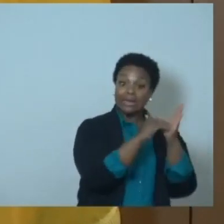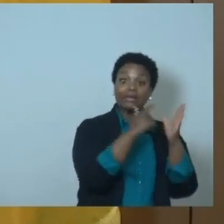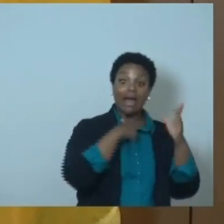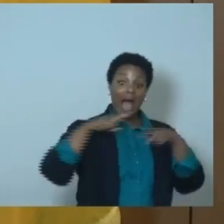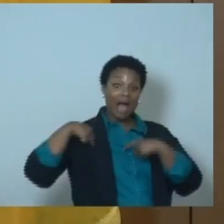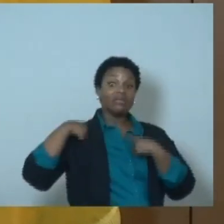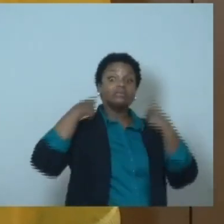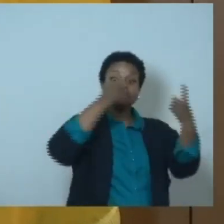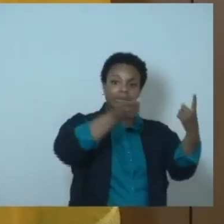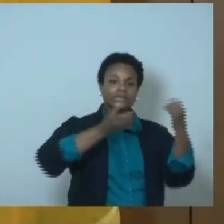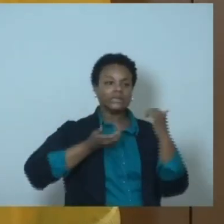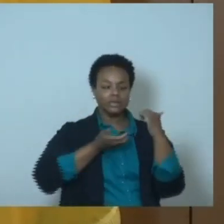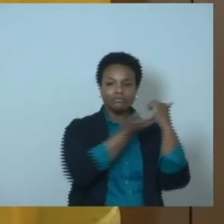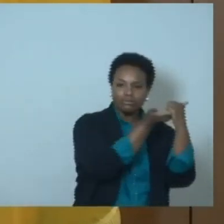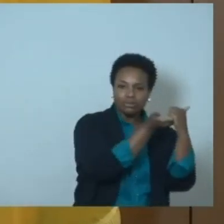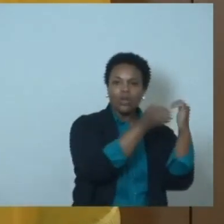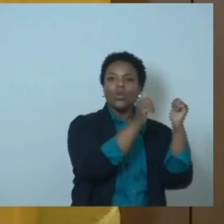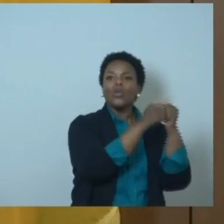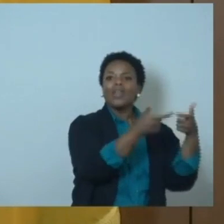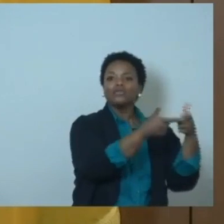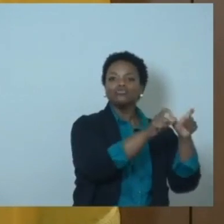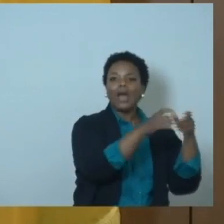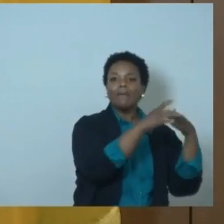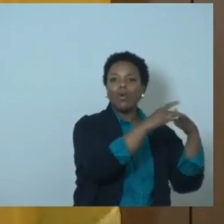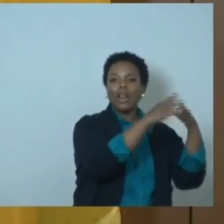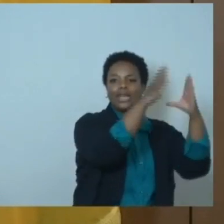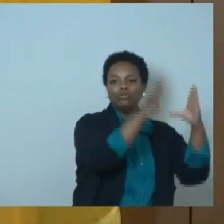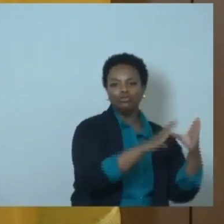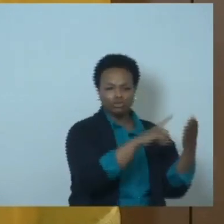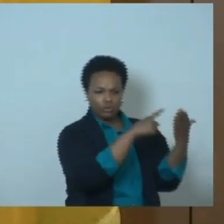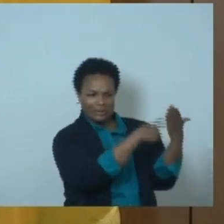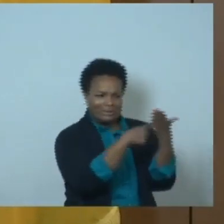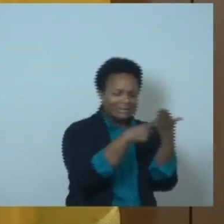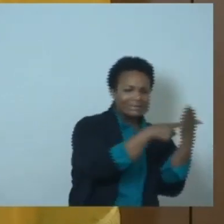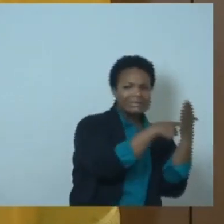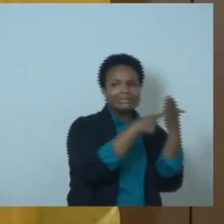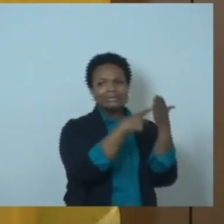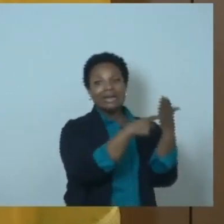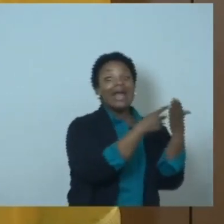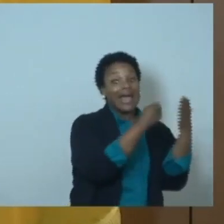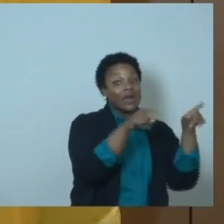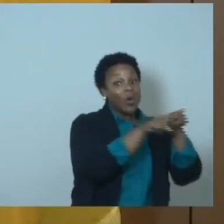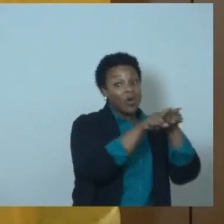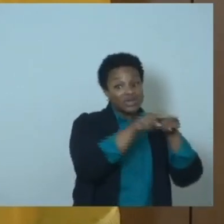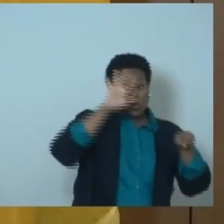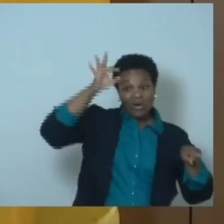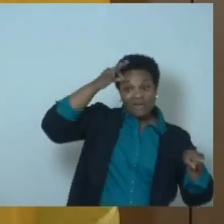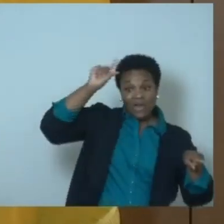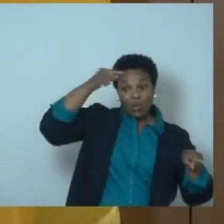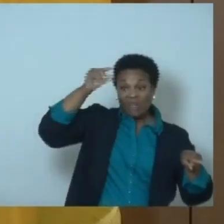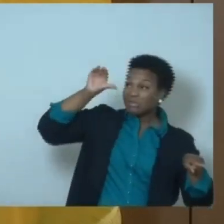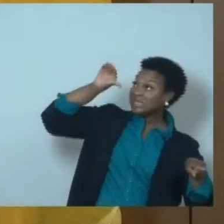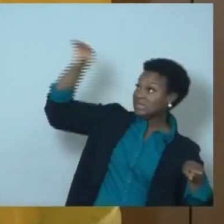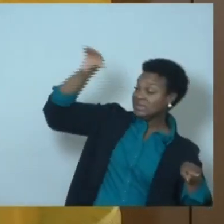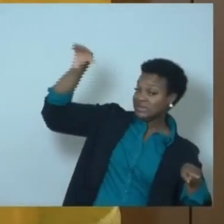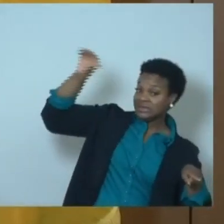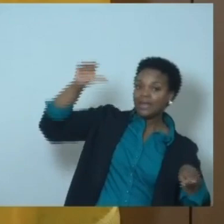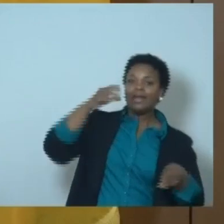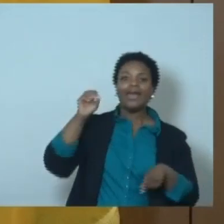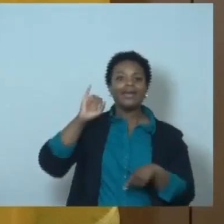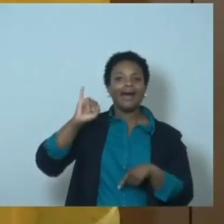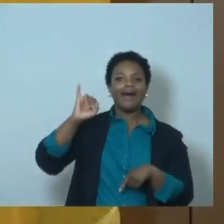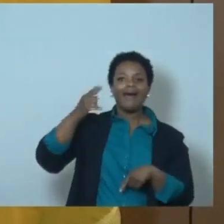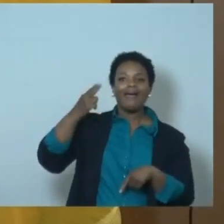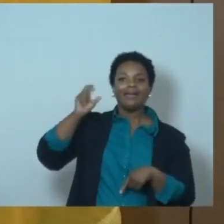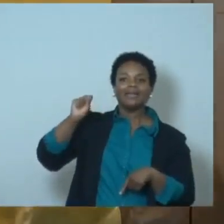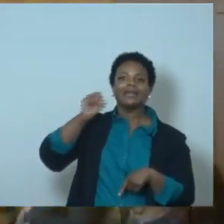our tribal leaders to get our arms around, and the federal government's attention to, and Indian Health Service. Do you want to follow up on that, Dr.